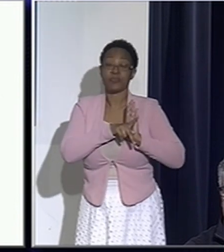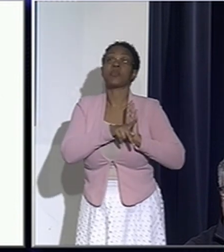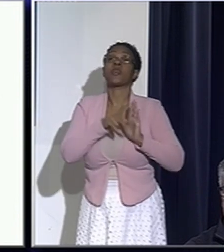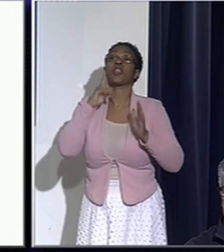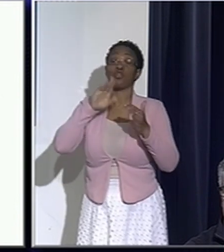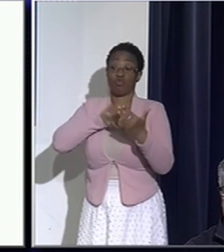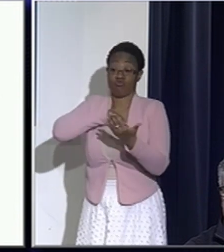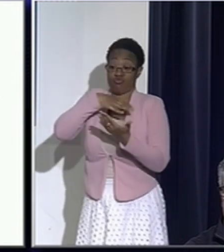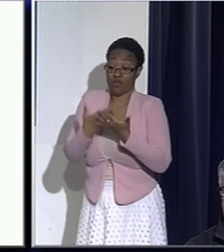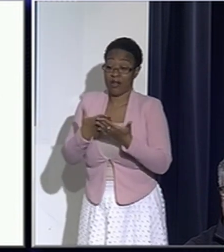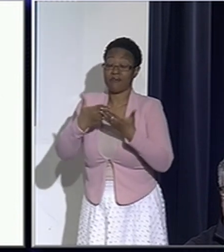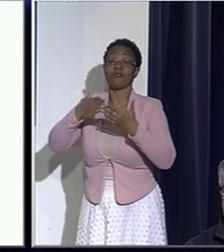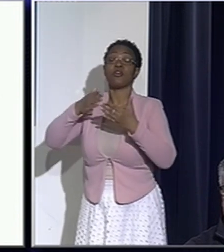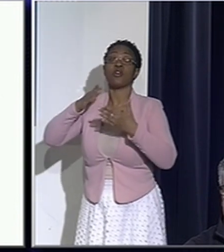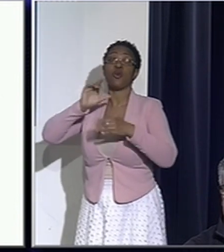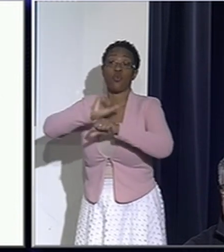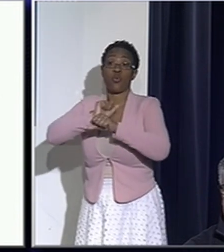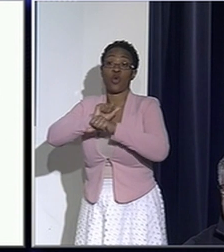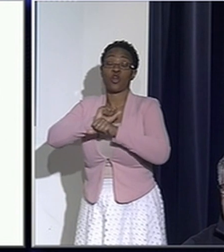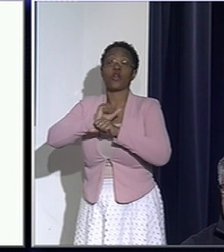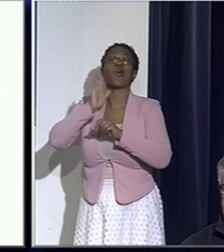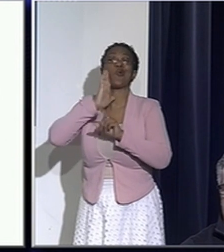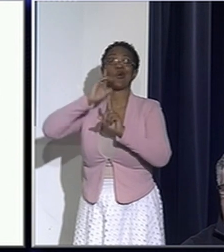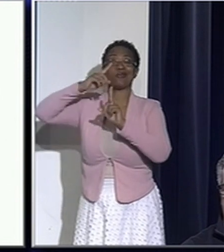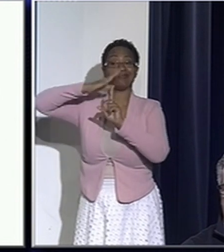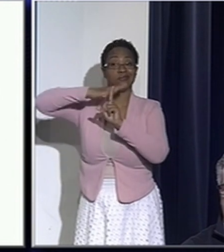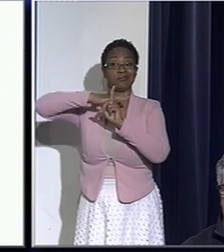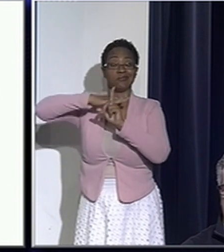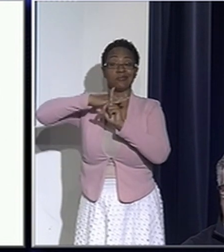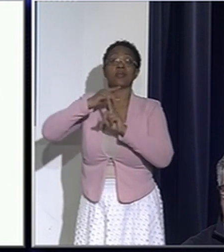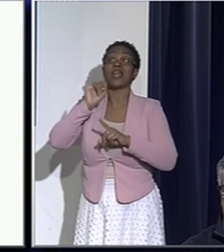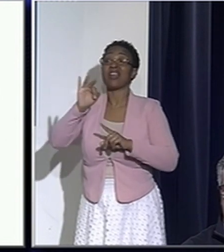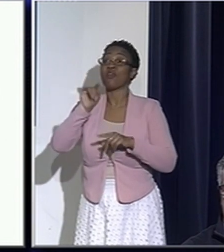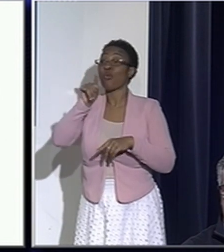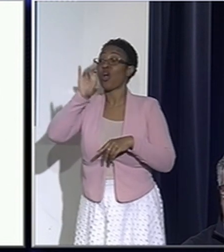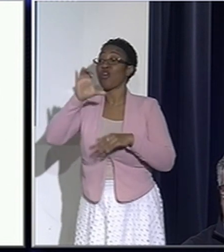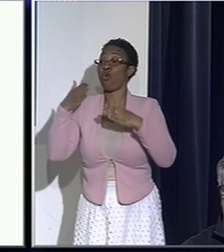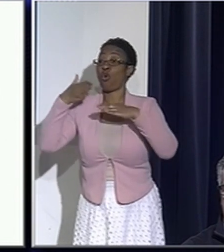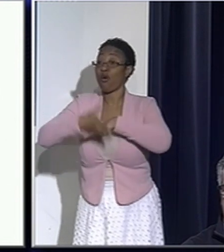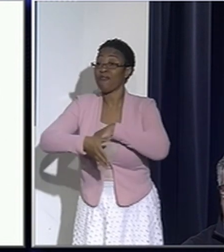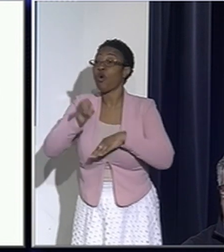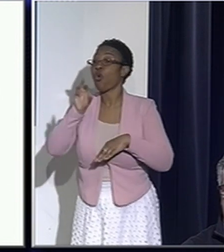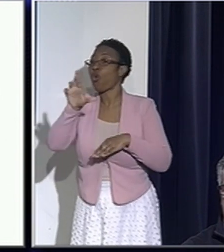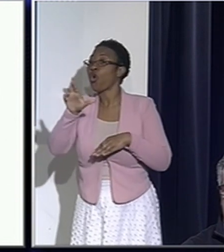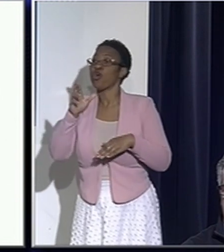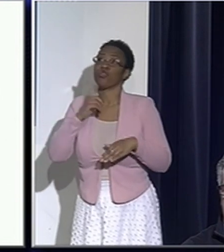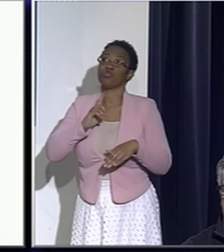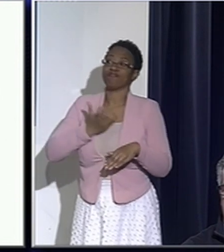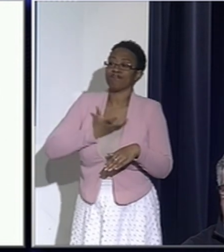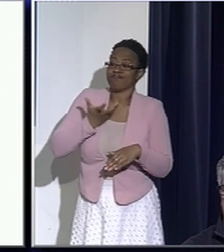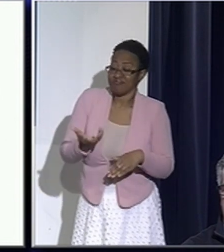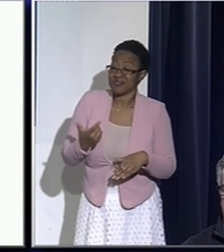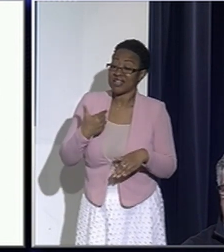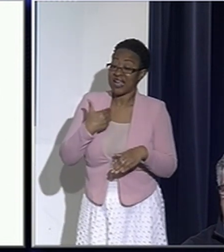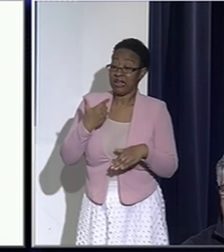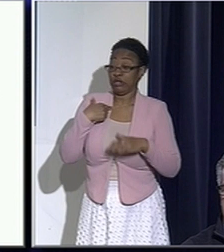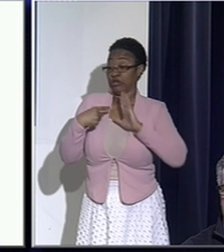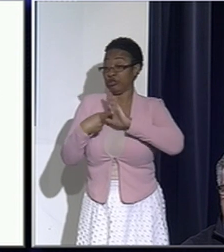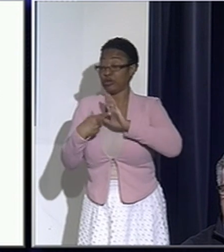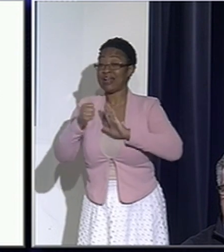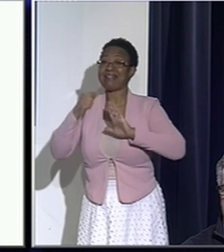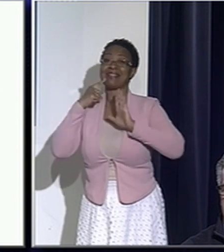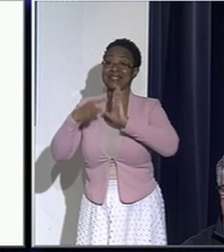as you come in, your temperature is going to get taken. If you're over 100 degrees or if you express any symptoms, we're